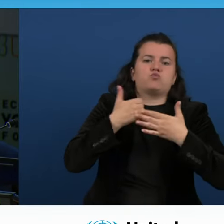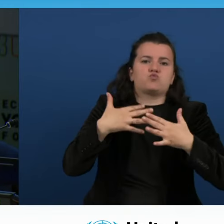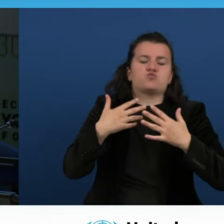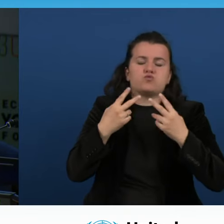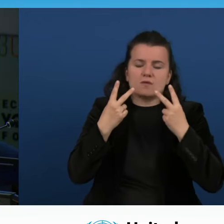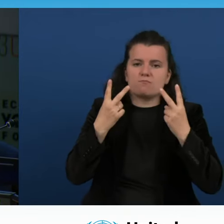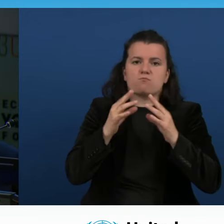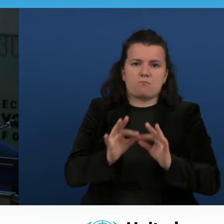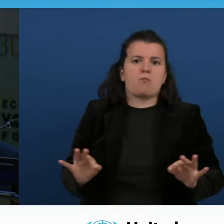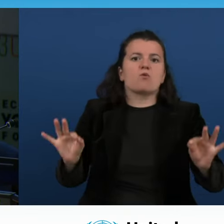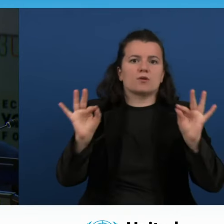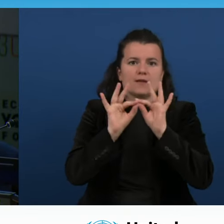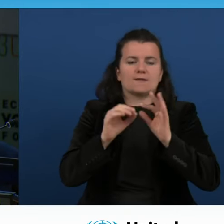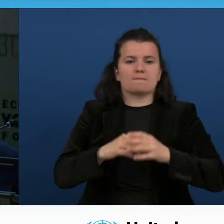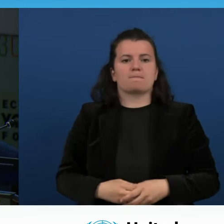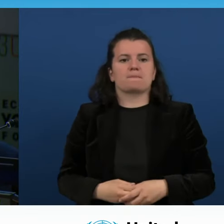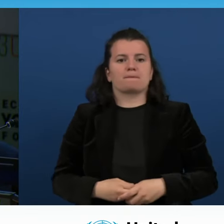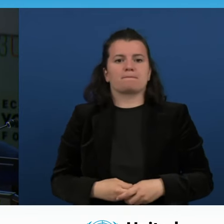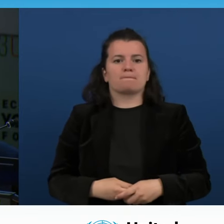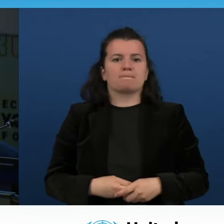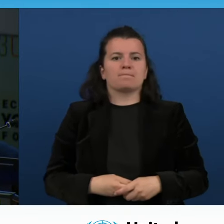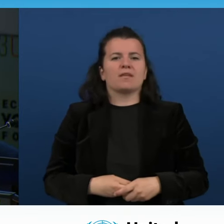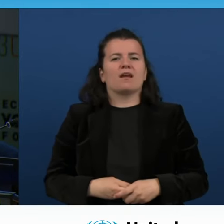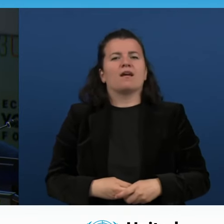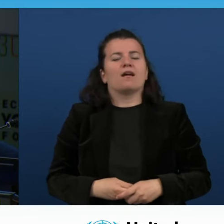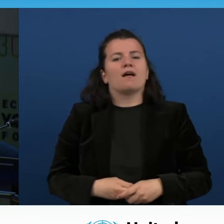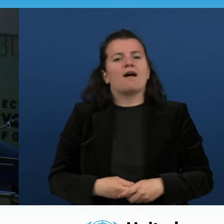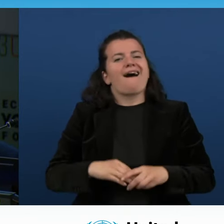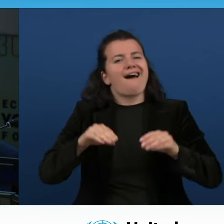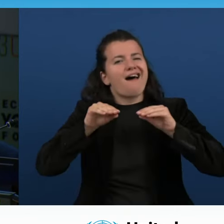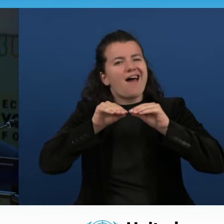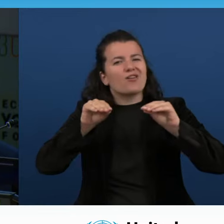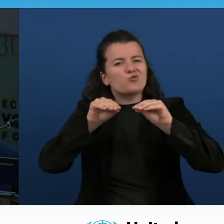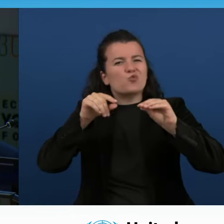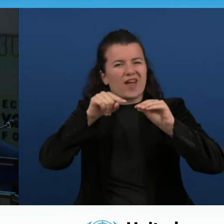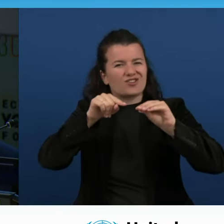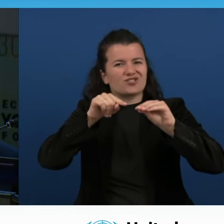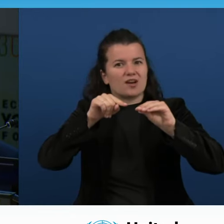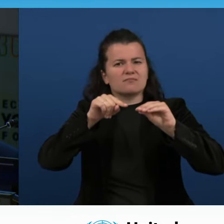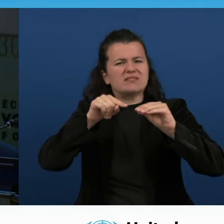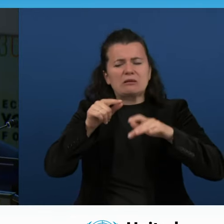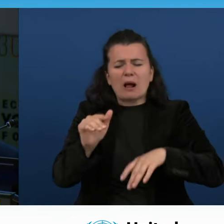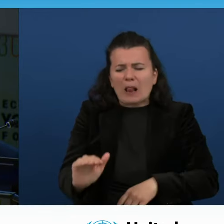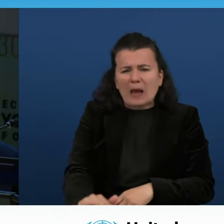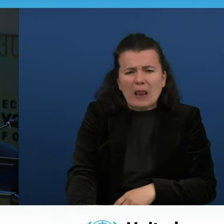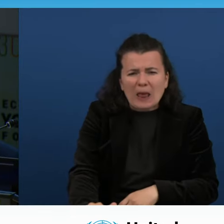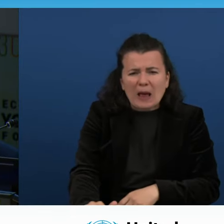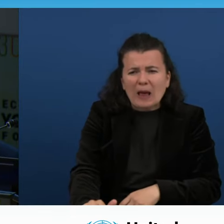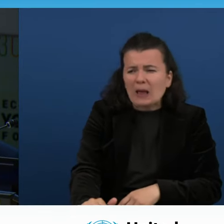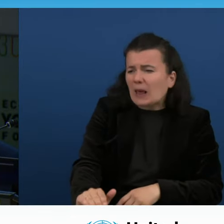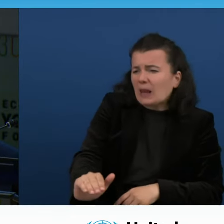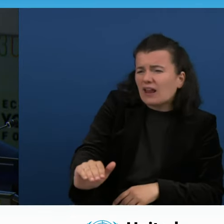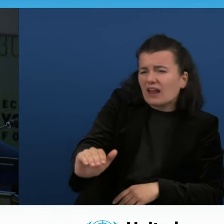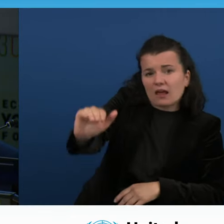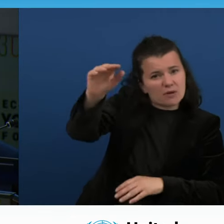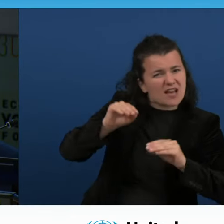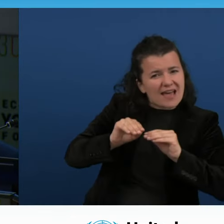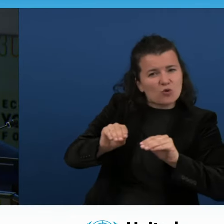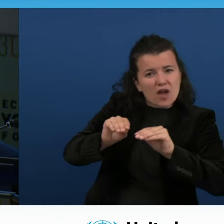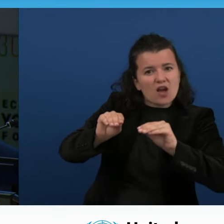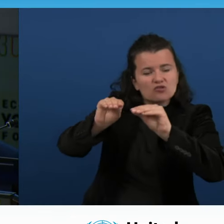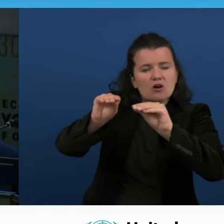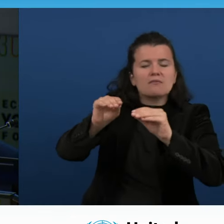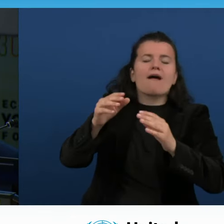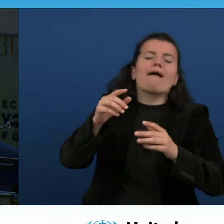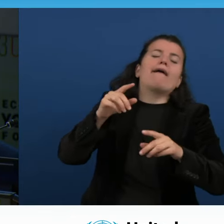to education at the youngest level. At a certain age, it's difficult to change mentalities. But when